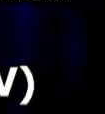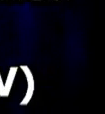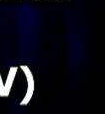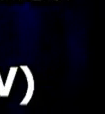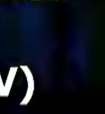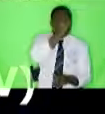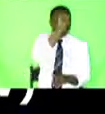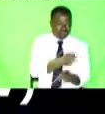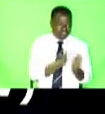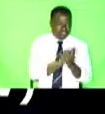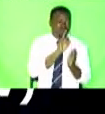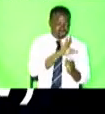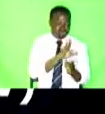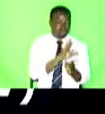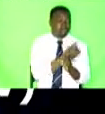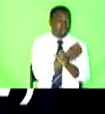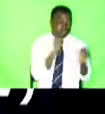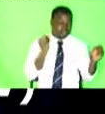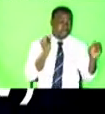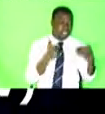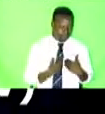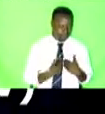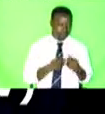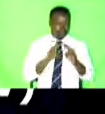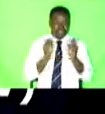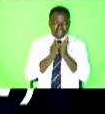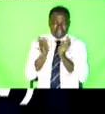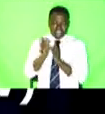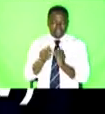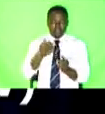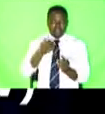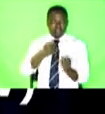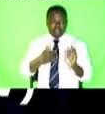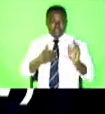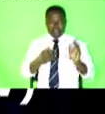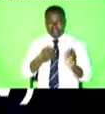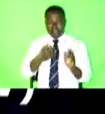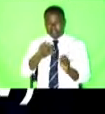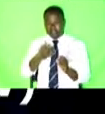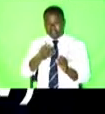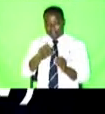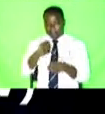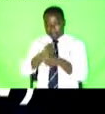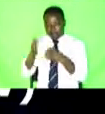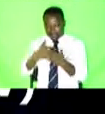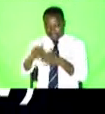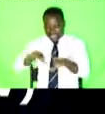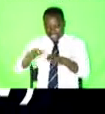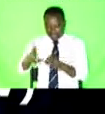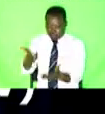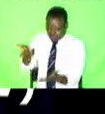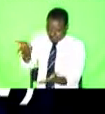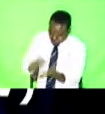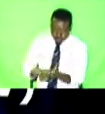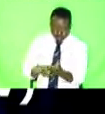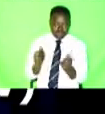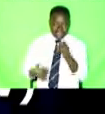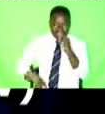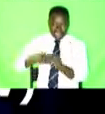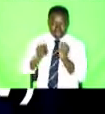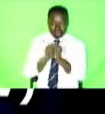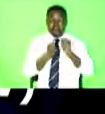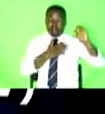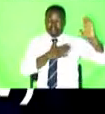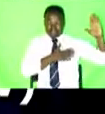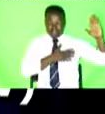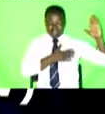that we are saved. So God confirmed what he did with an oath. Verse 18. God